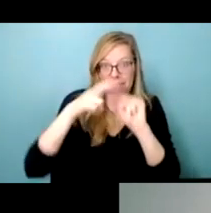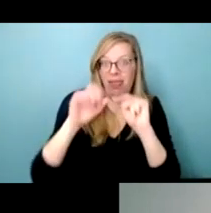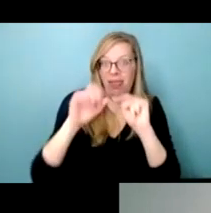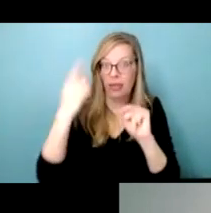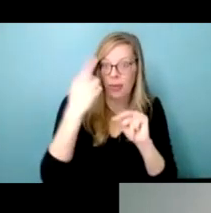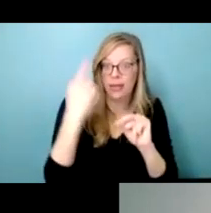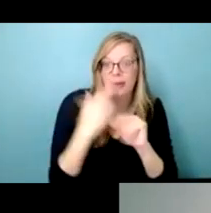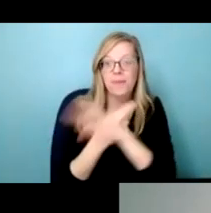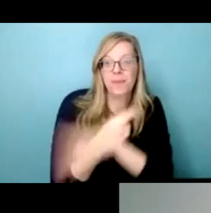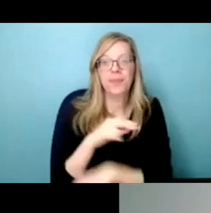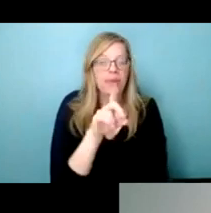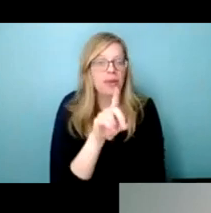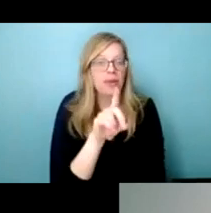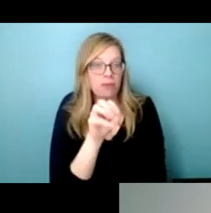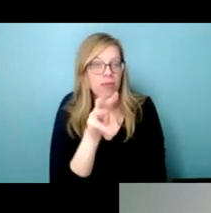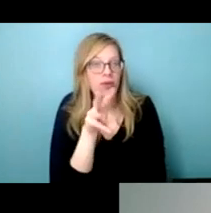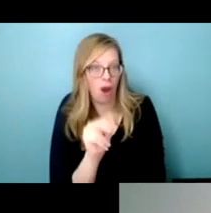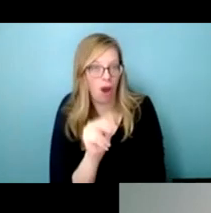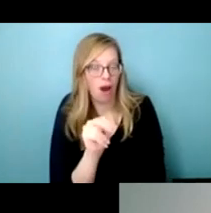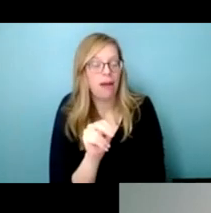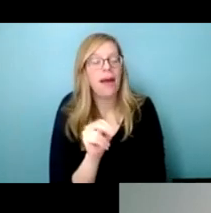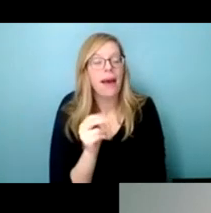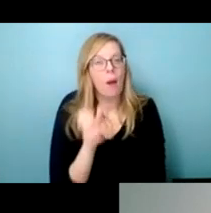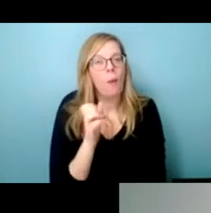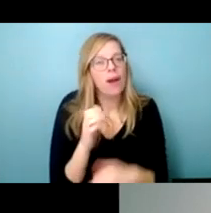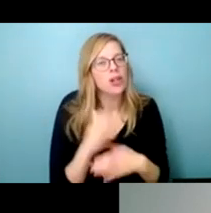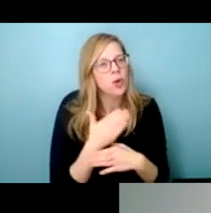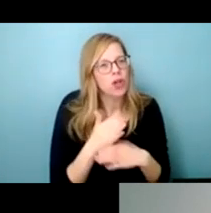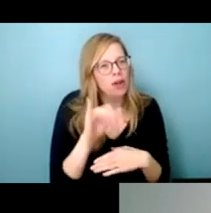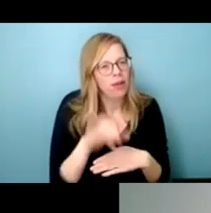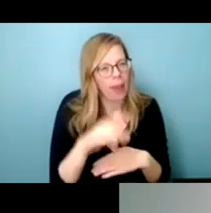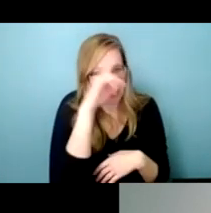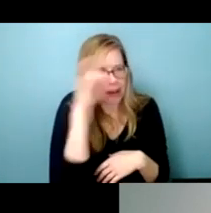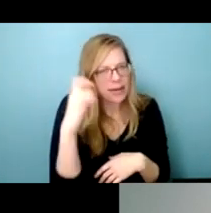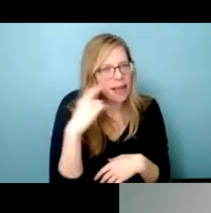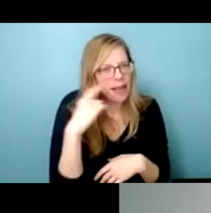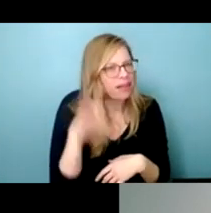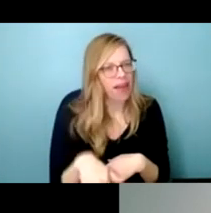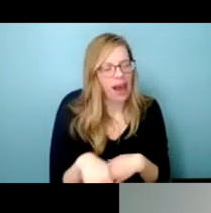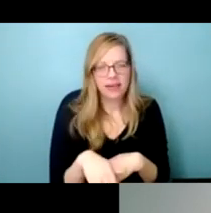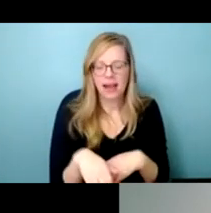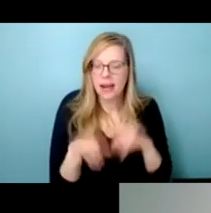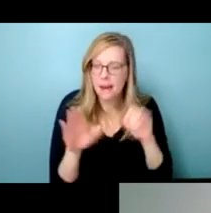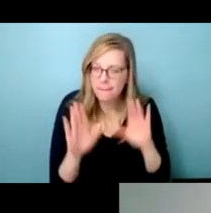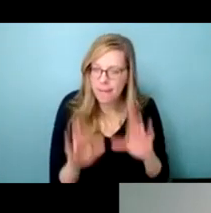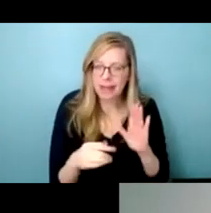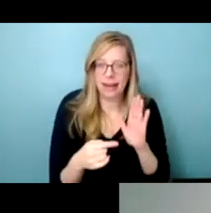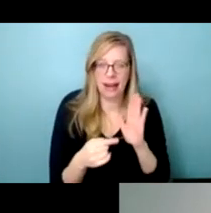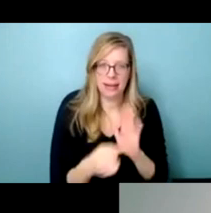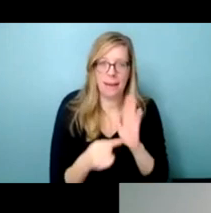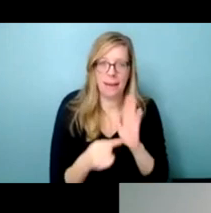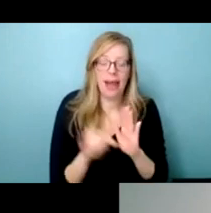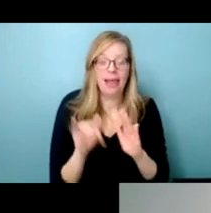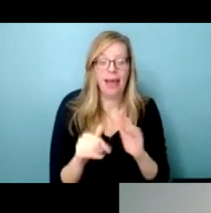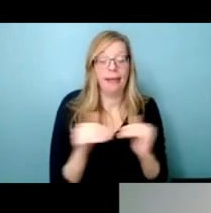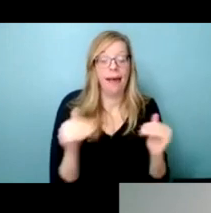Yeah, and I think that is, and I wanted to share this because I think it's an incredible example of the level of